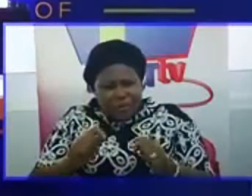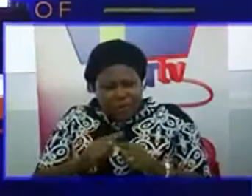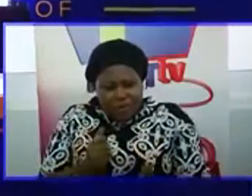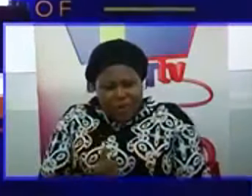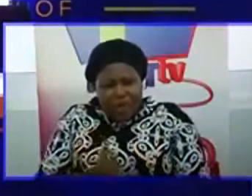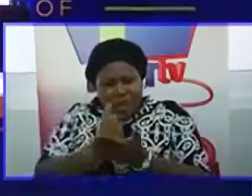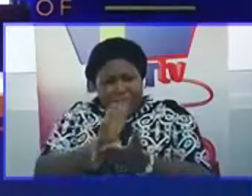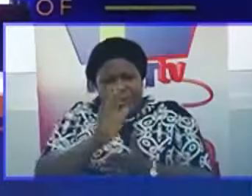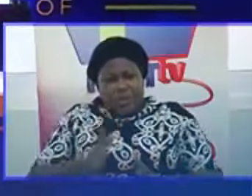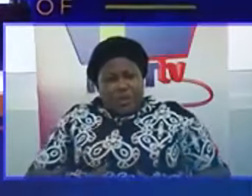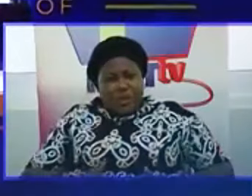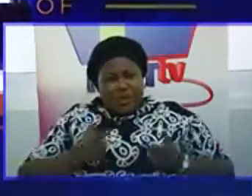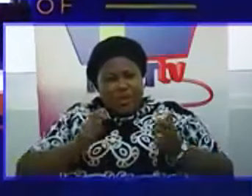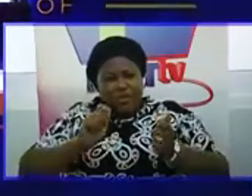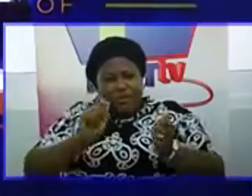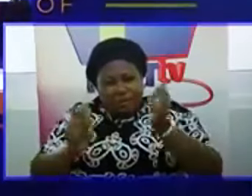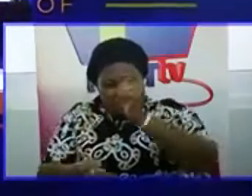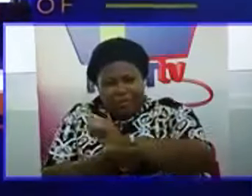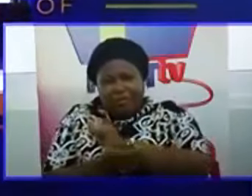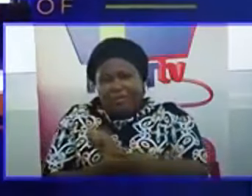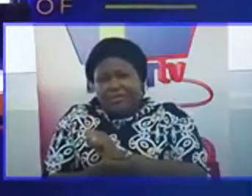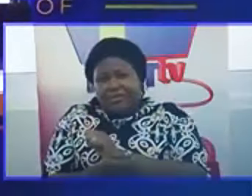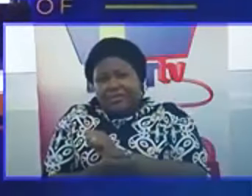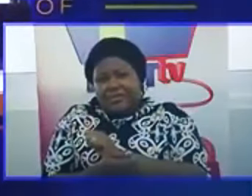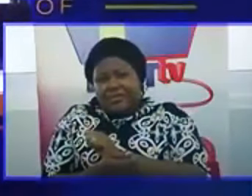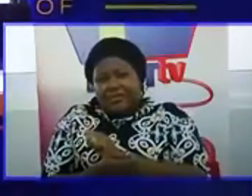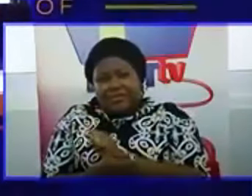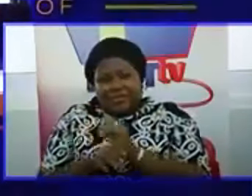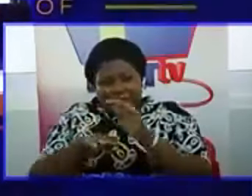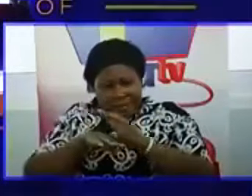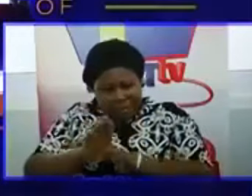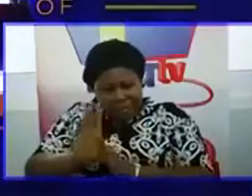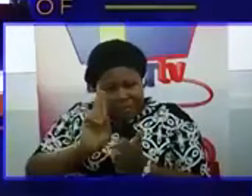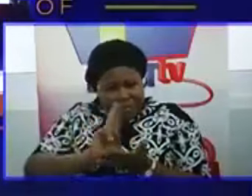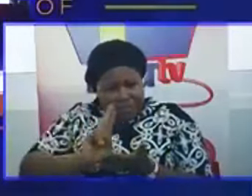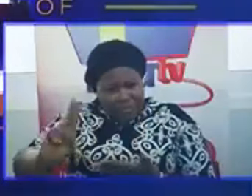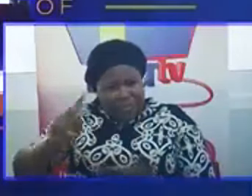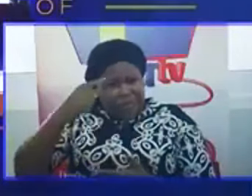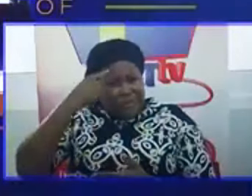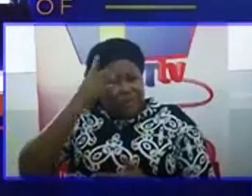direction. So you have an opportunity of 4 years.